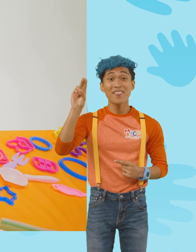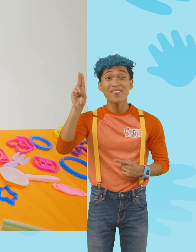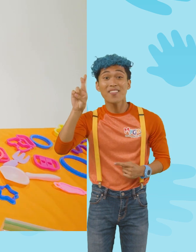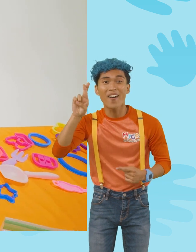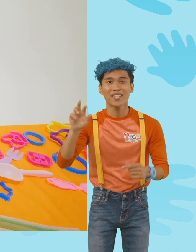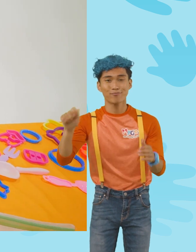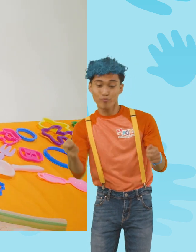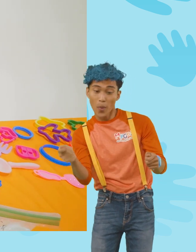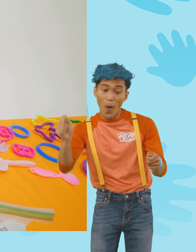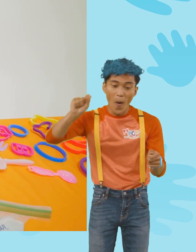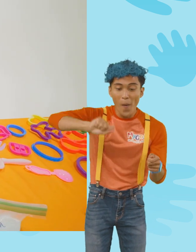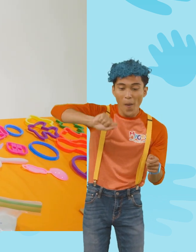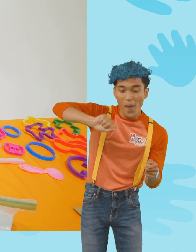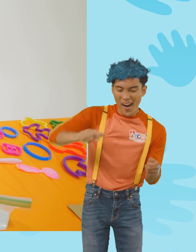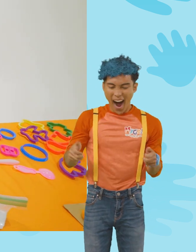Here we go.